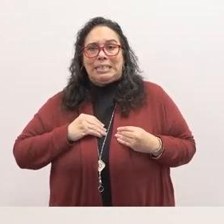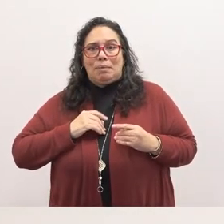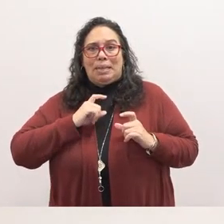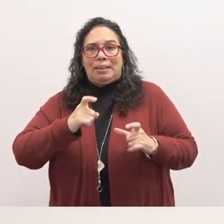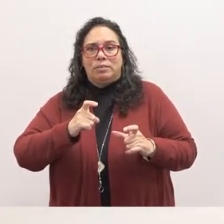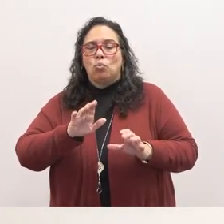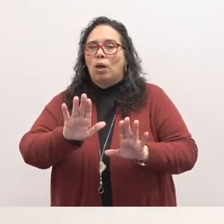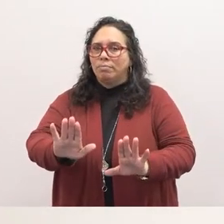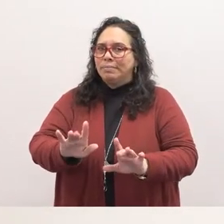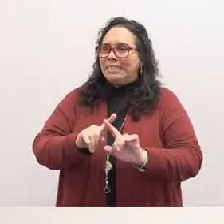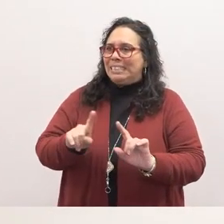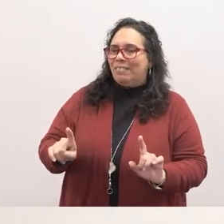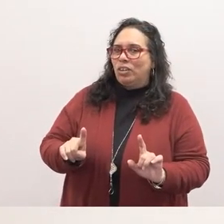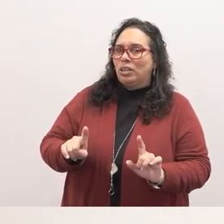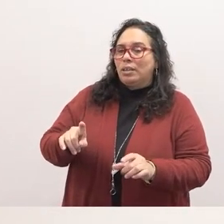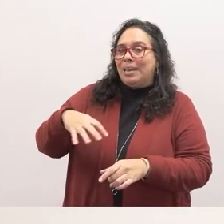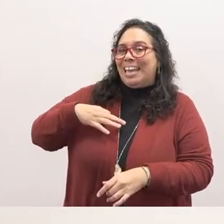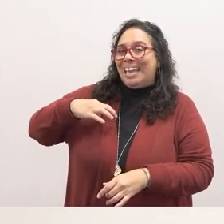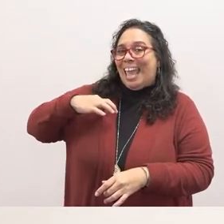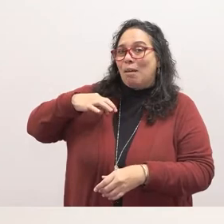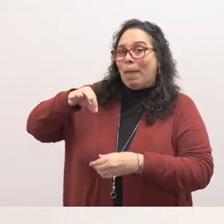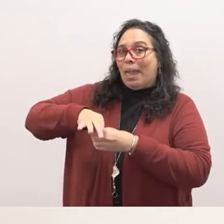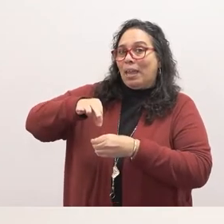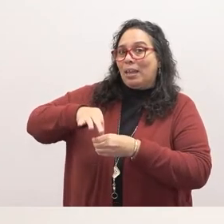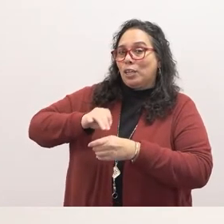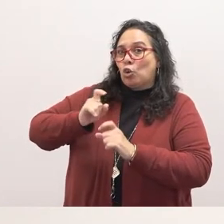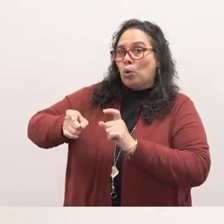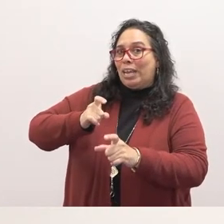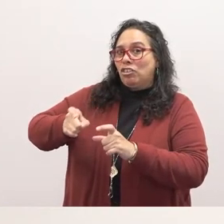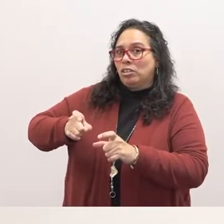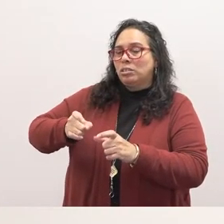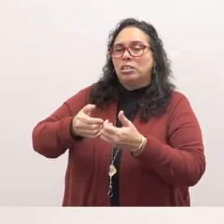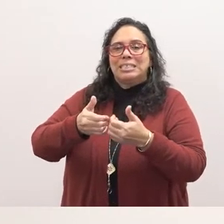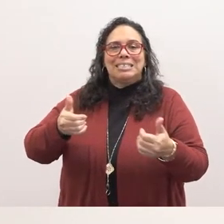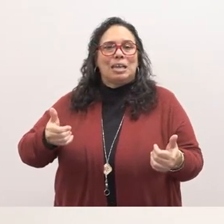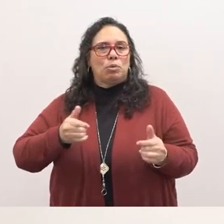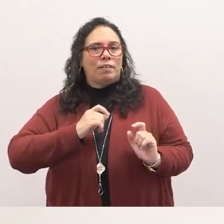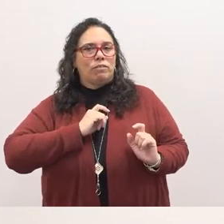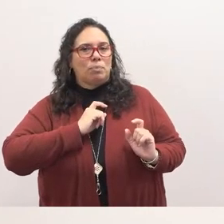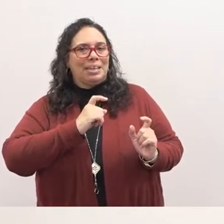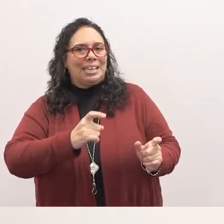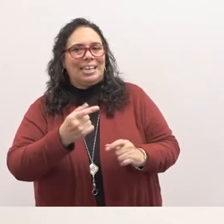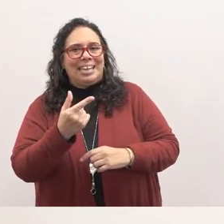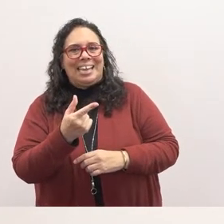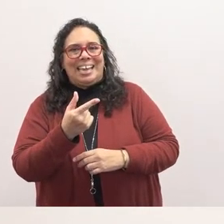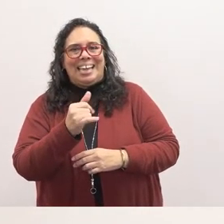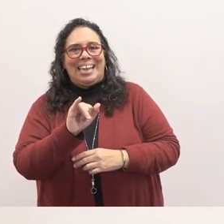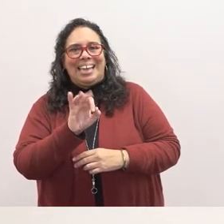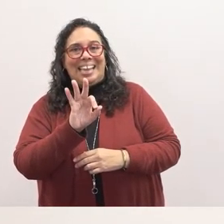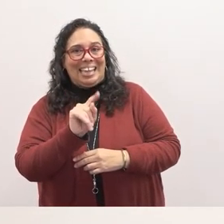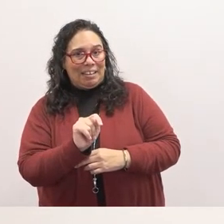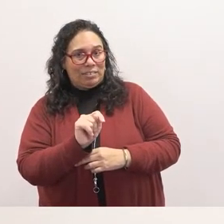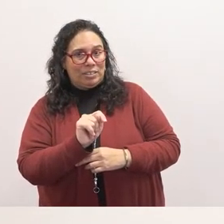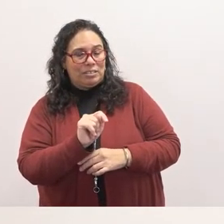different than gifts. Yeah, campaign donations are separate from gifts under the law. So we're